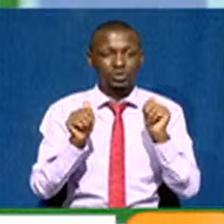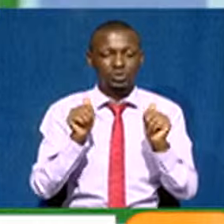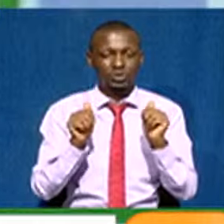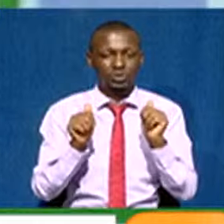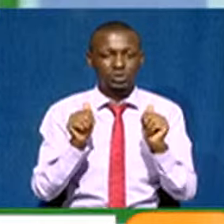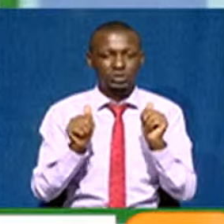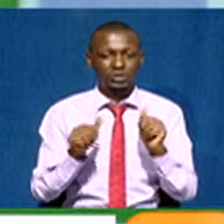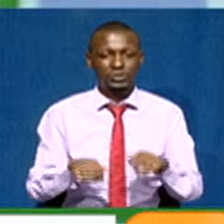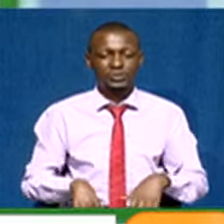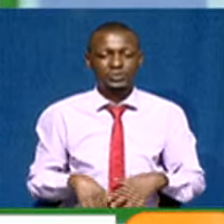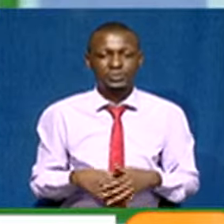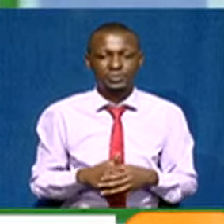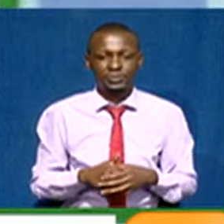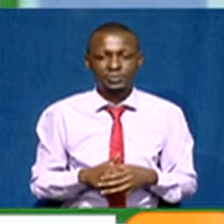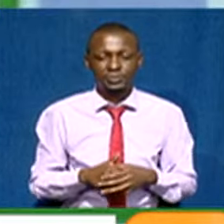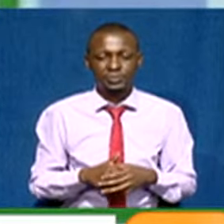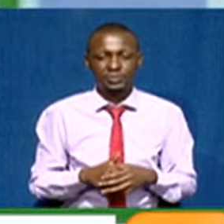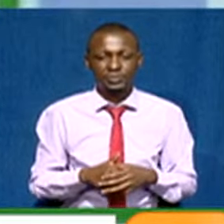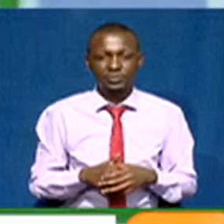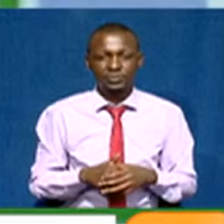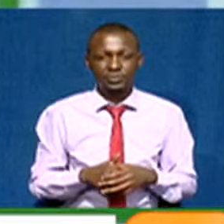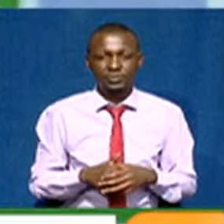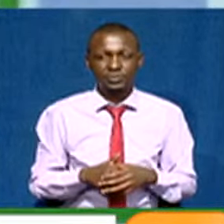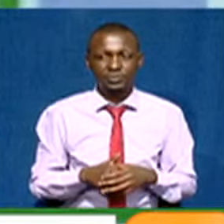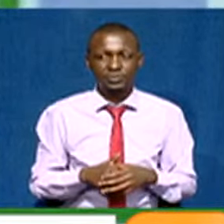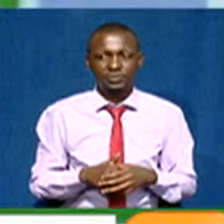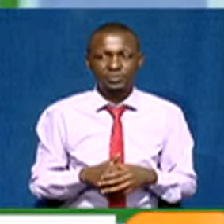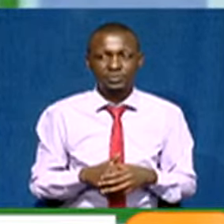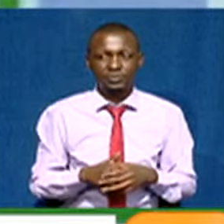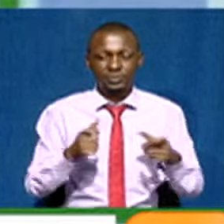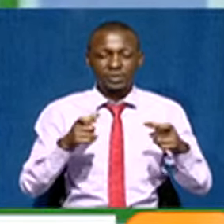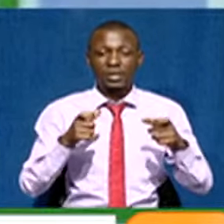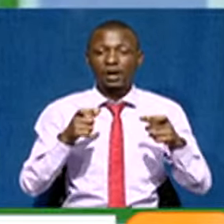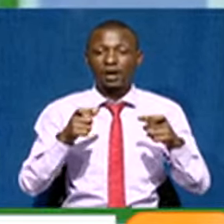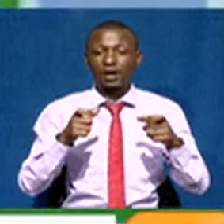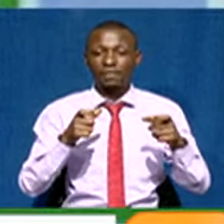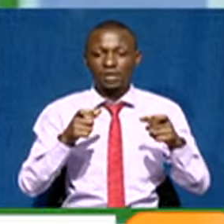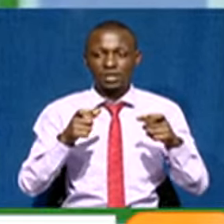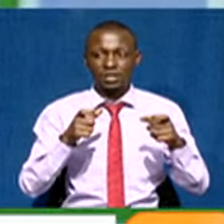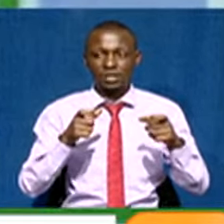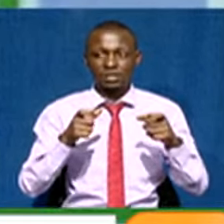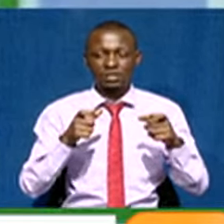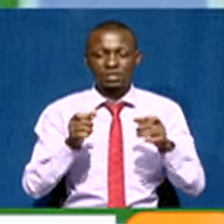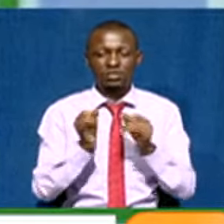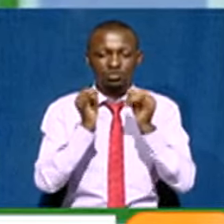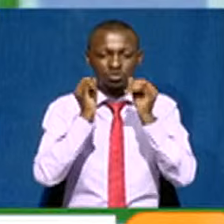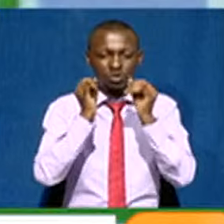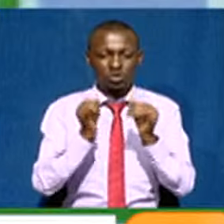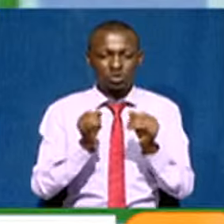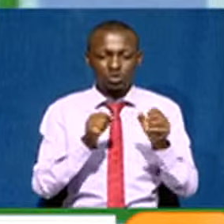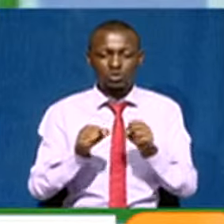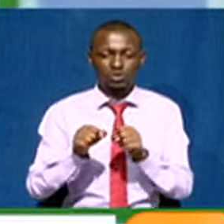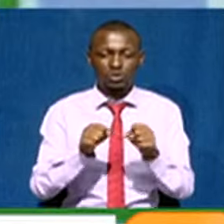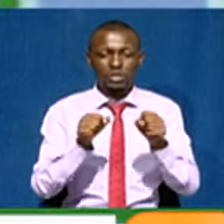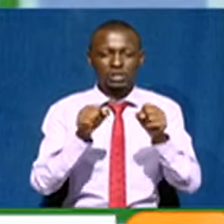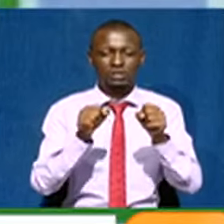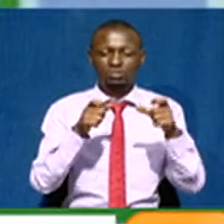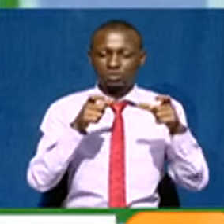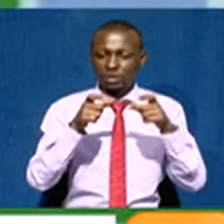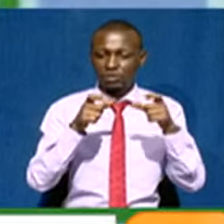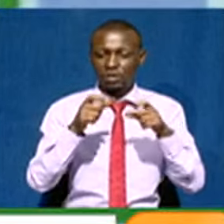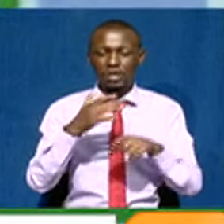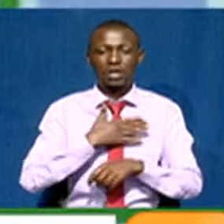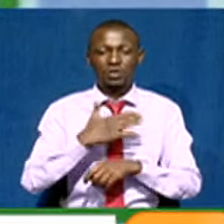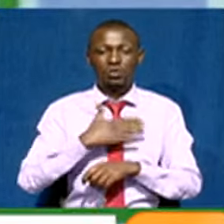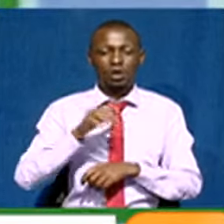of the governance. As we move along with the new strategy, our governance pitch must also